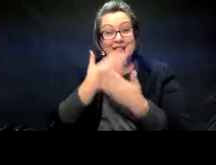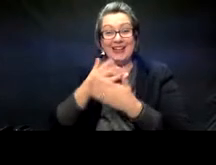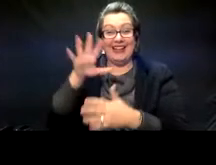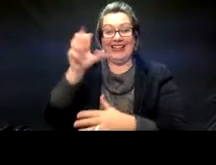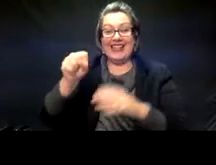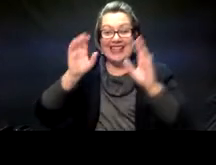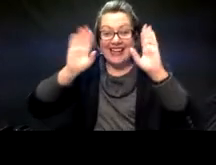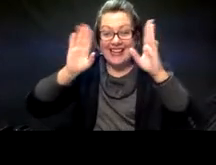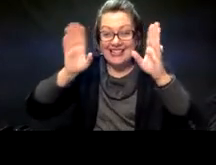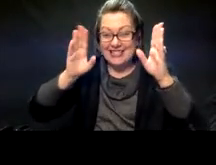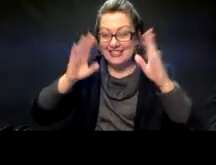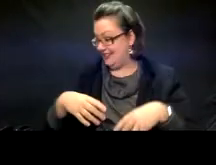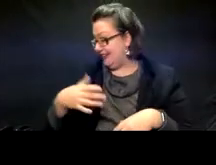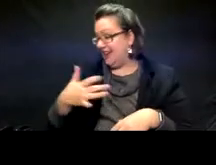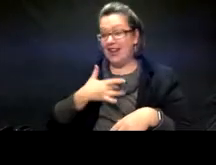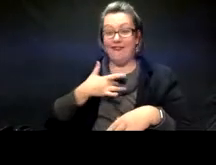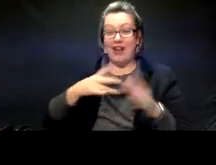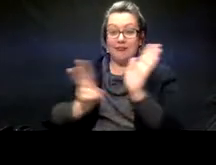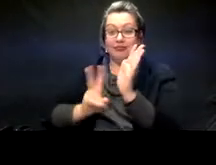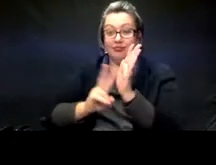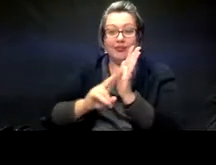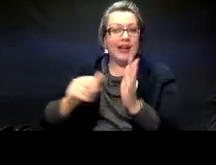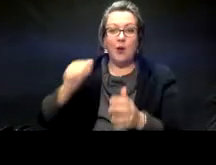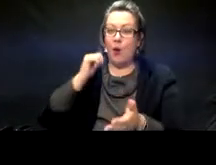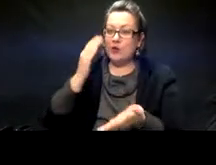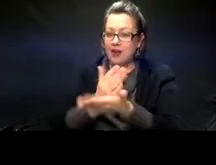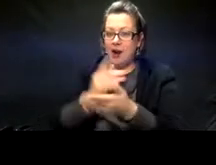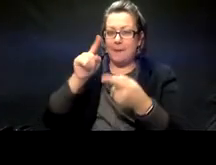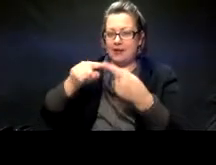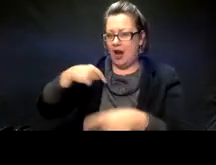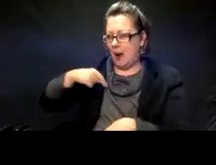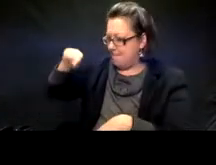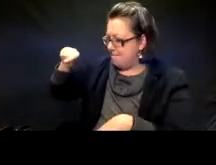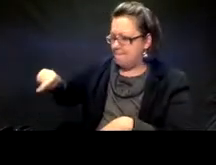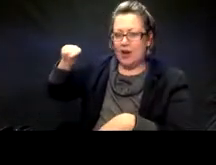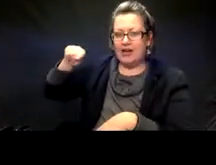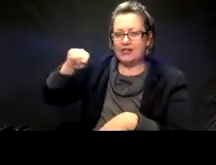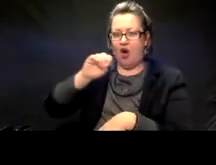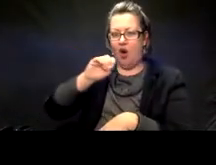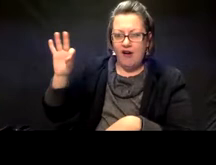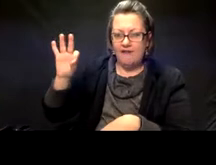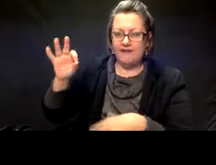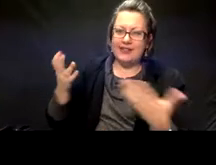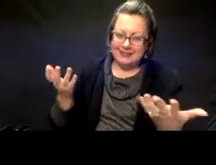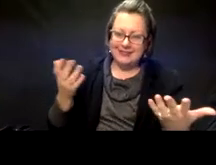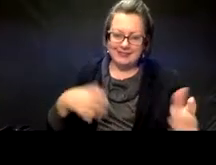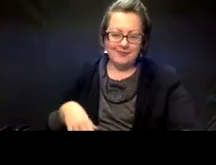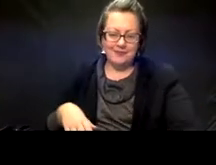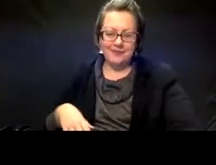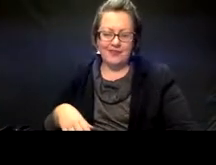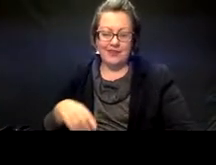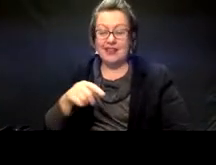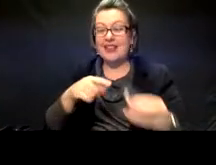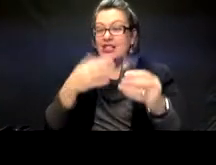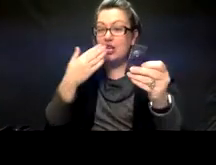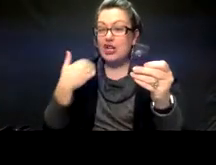So you see that? That's a good way to catch your attention. And then to feel the vibration, it won't stop until I press off.